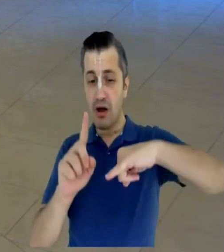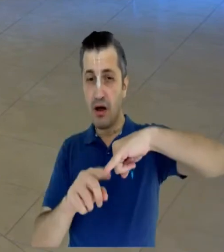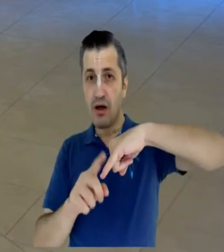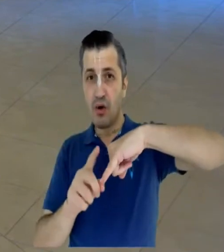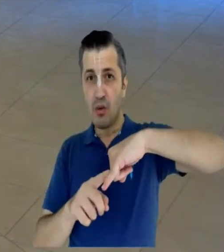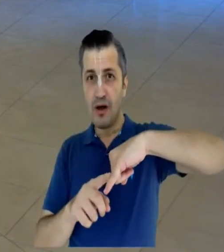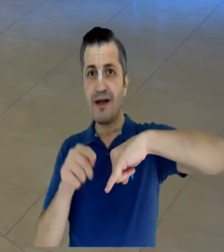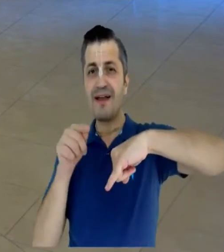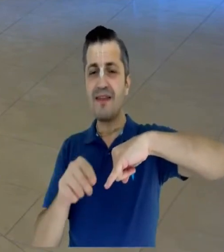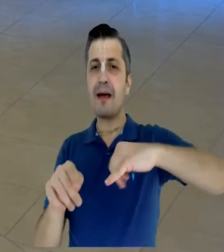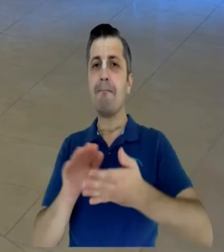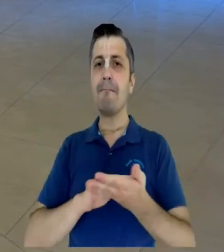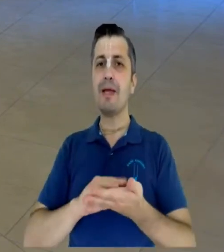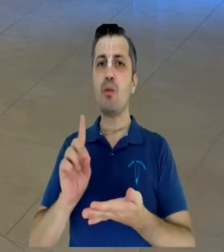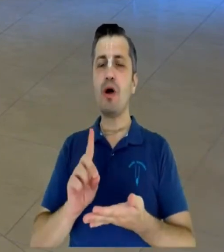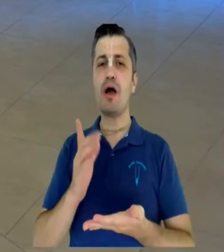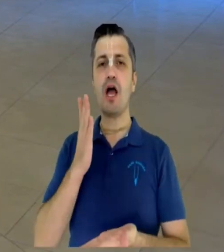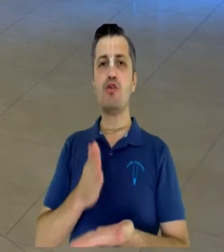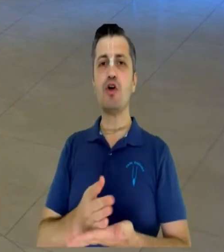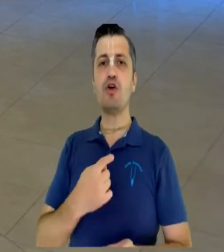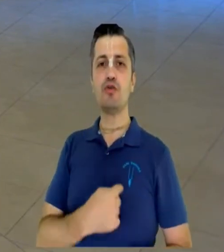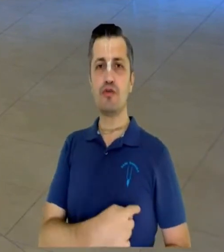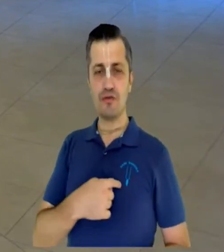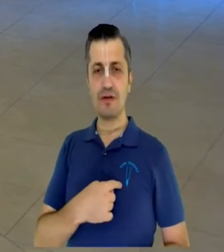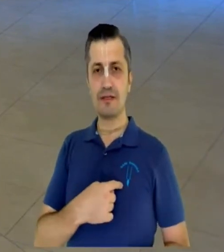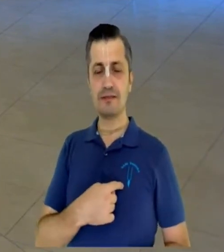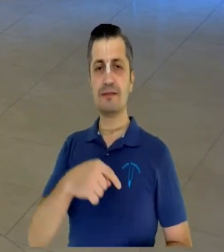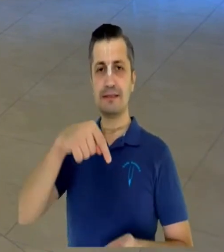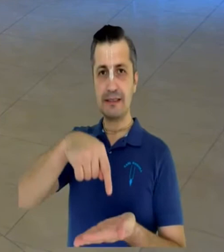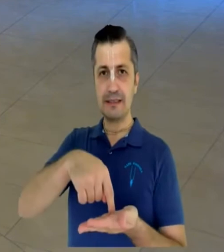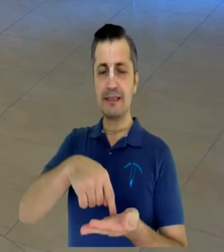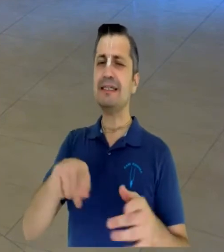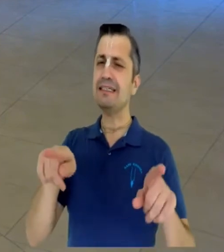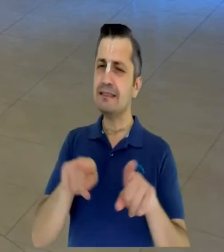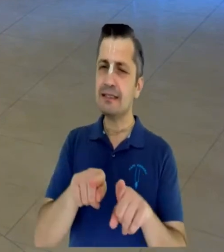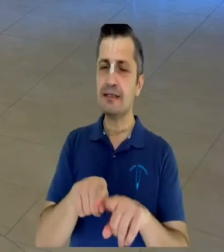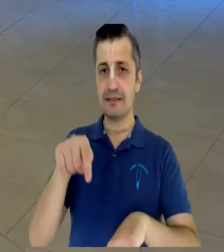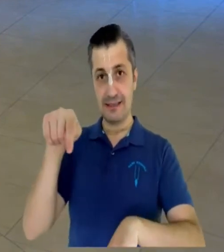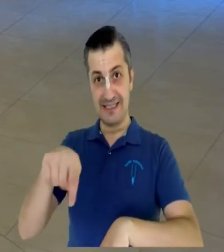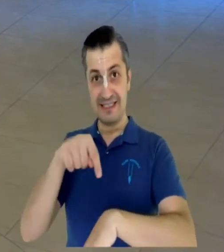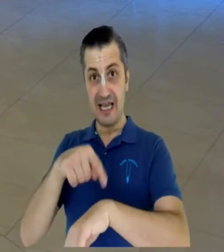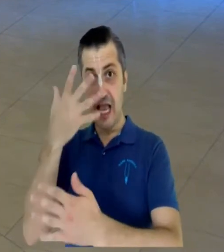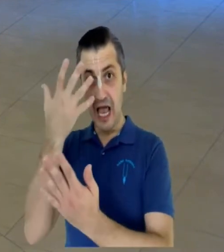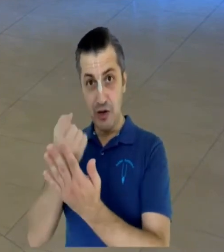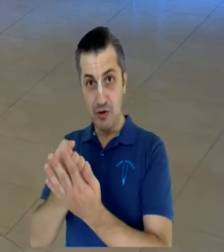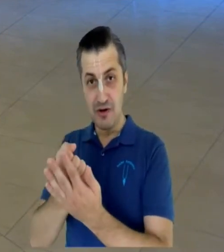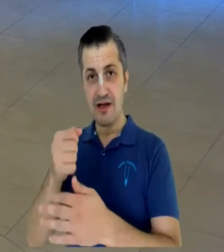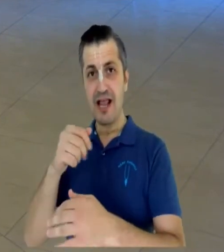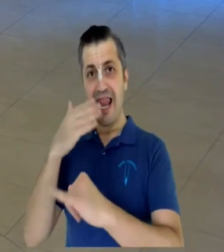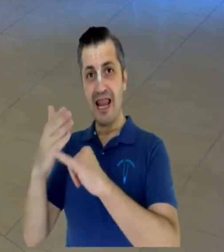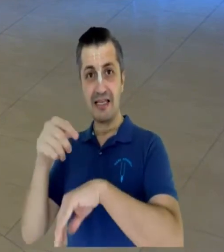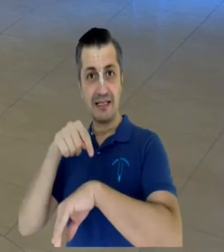Sorry, Matthew, it's charity. Yeah. Yeah, I suppose it's kind of described in terms of